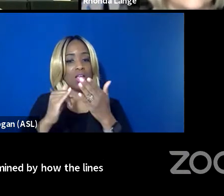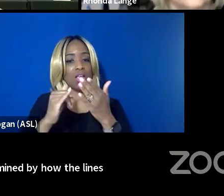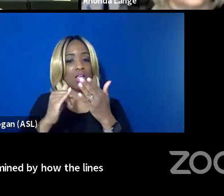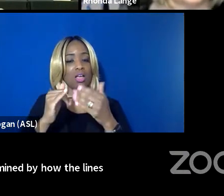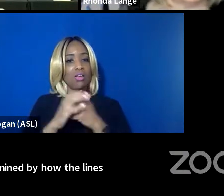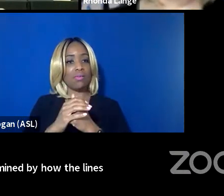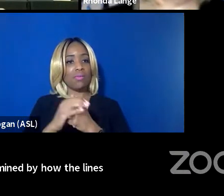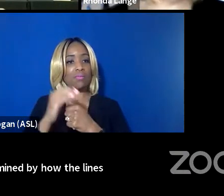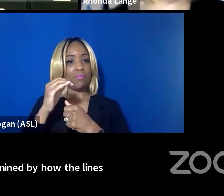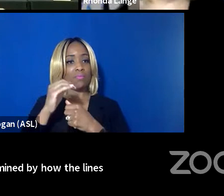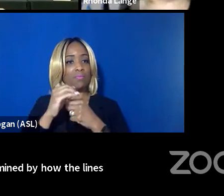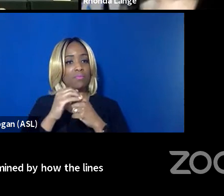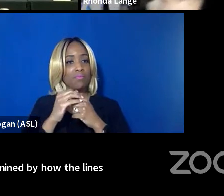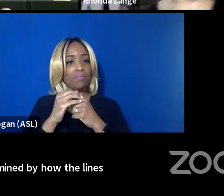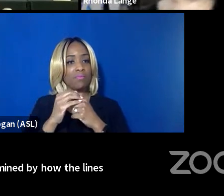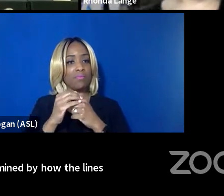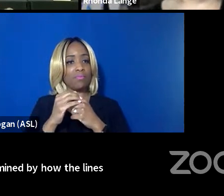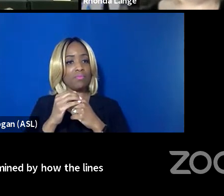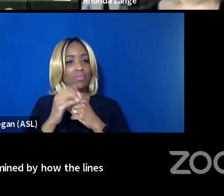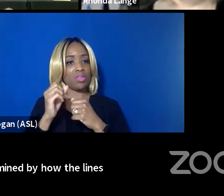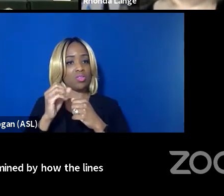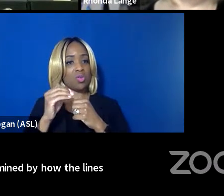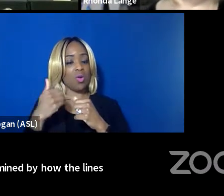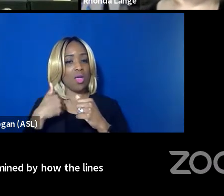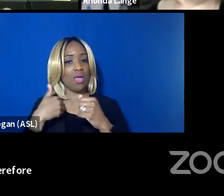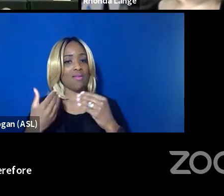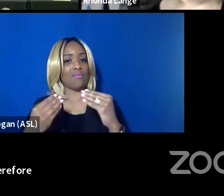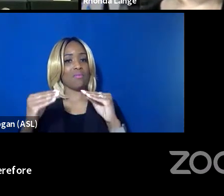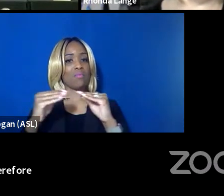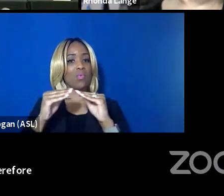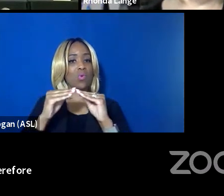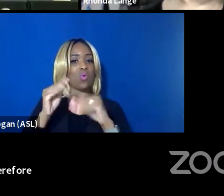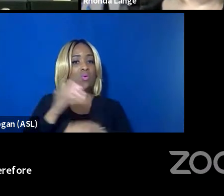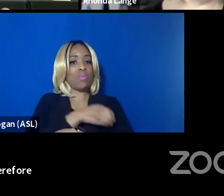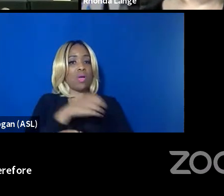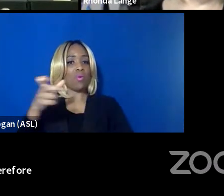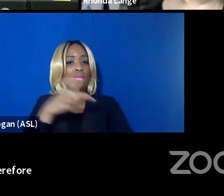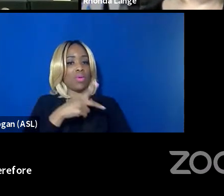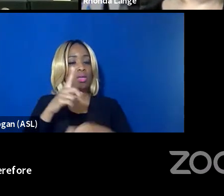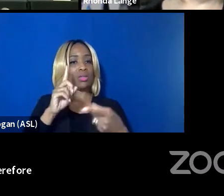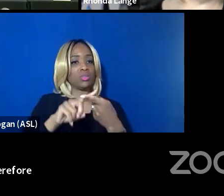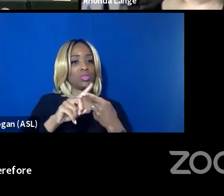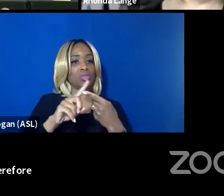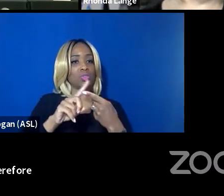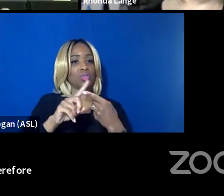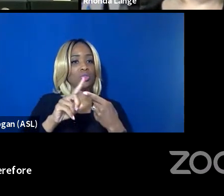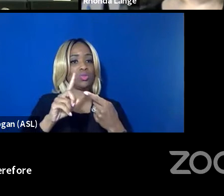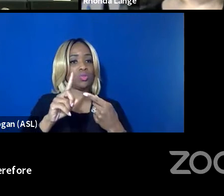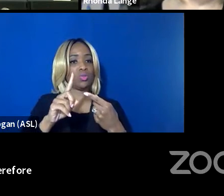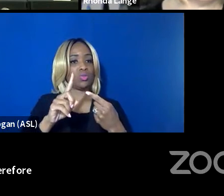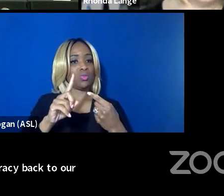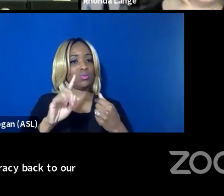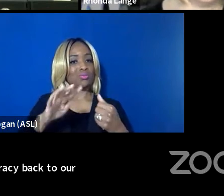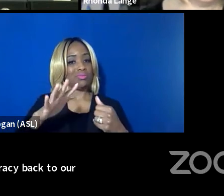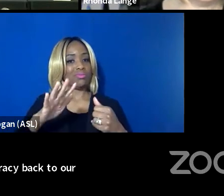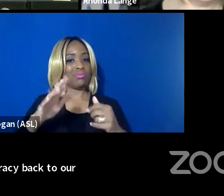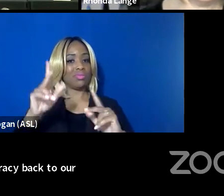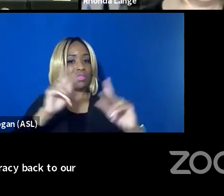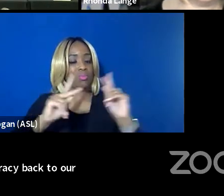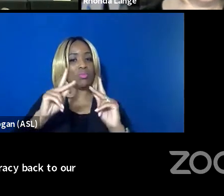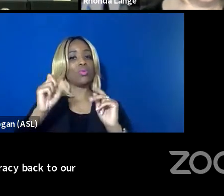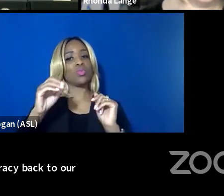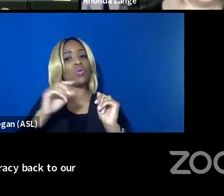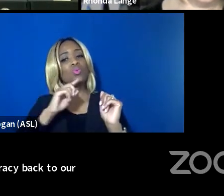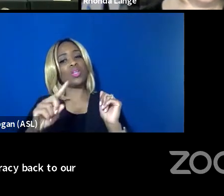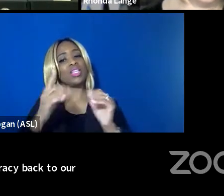and therefore would restore more democracy back to our kind of shaky democracy as it is now. So